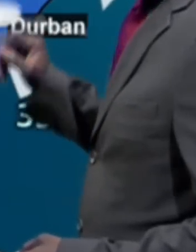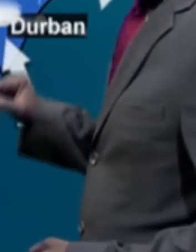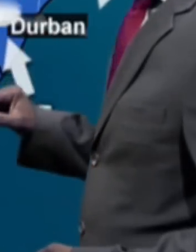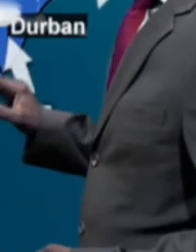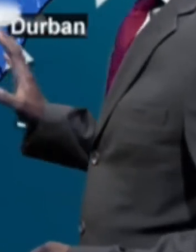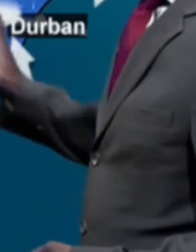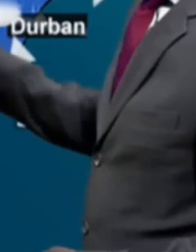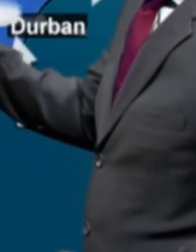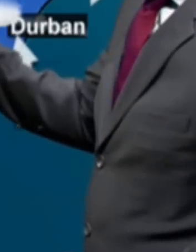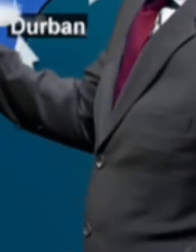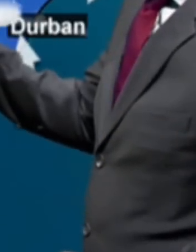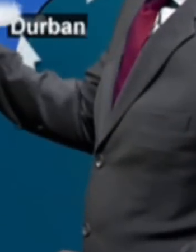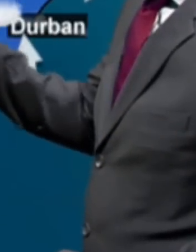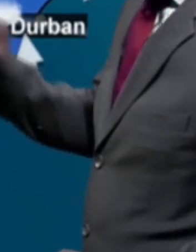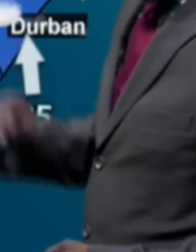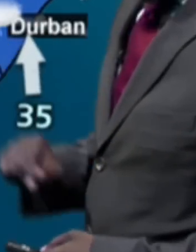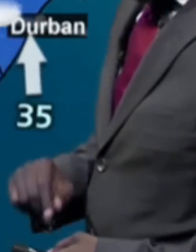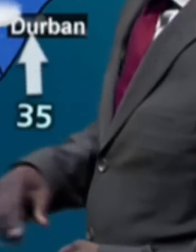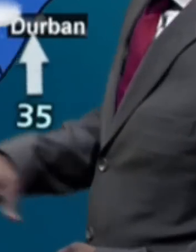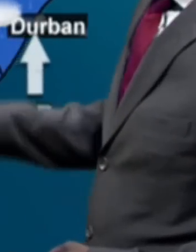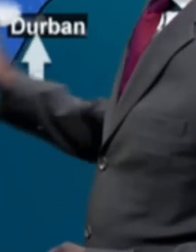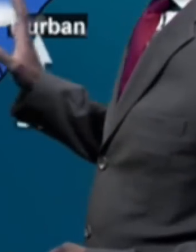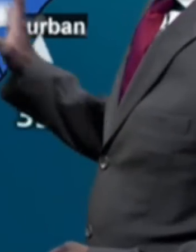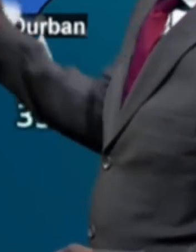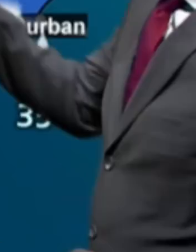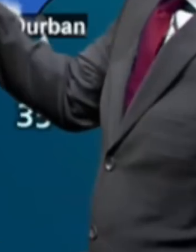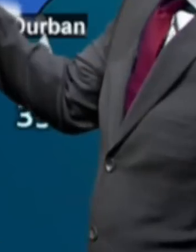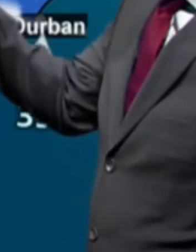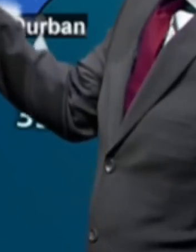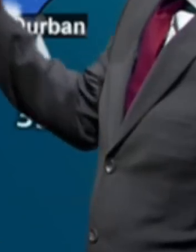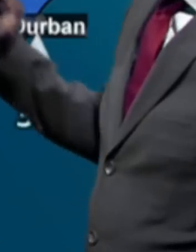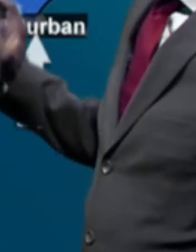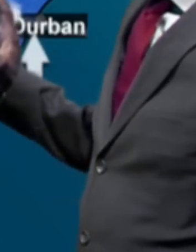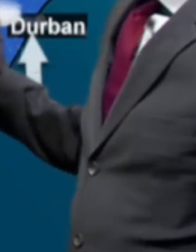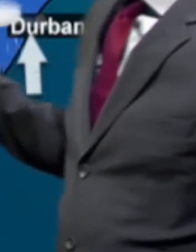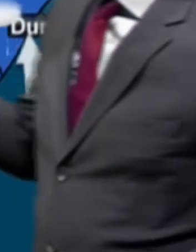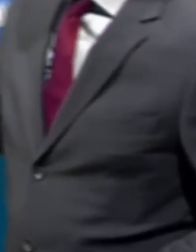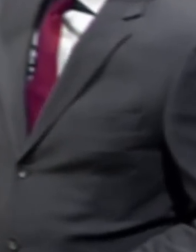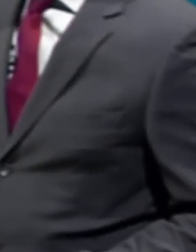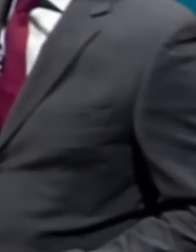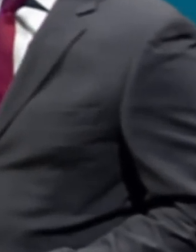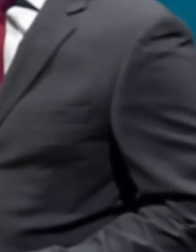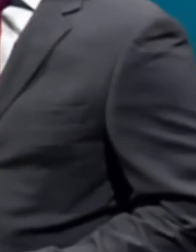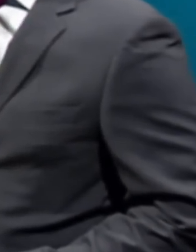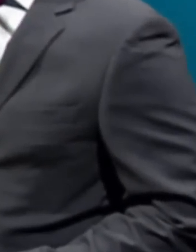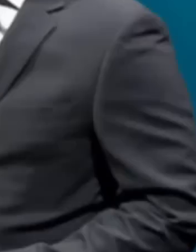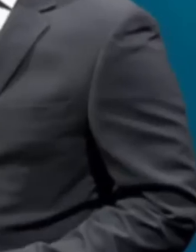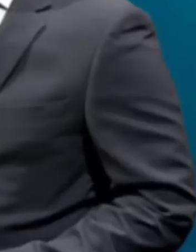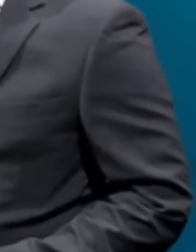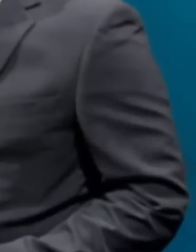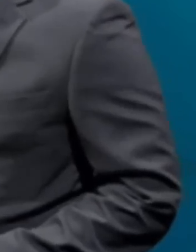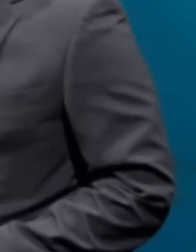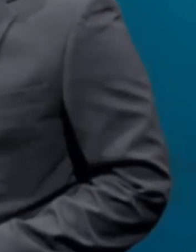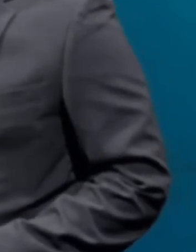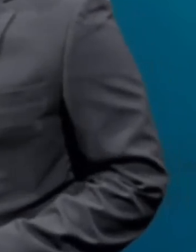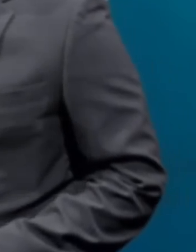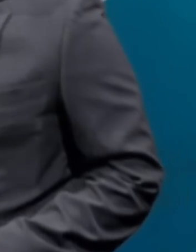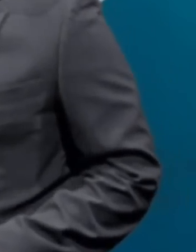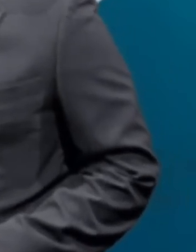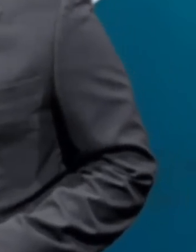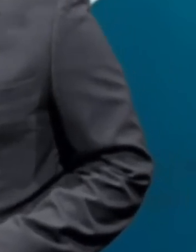boholo ba thekong sentse ke salwa ha di tule tse kgethileng ka rona le Lesotho ho tla jalo ka ro pretor mamlo di para shibila boholo ba free mafikeng ditule